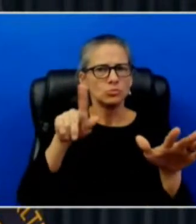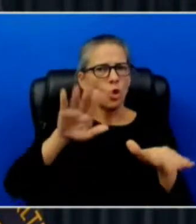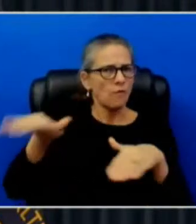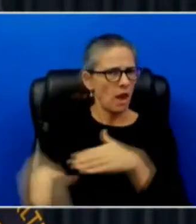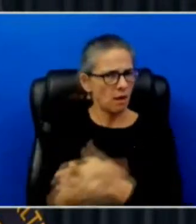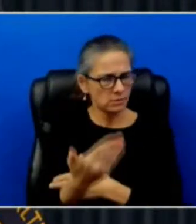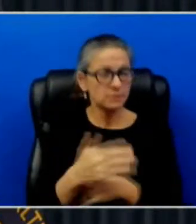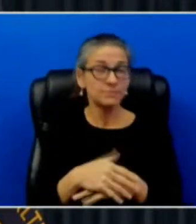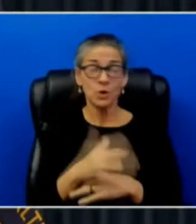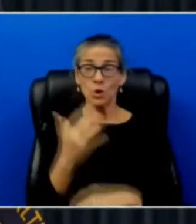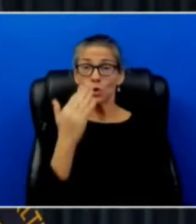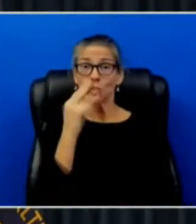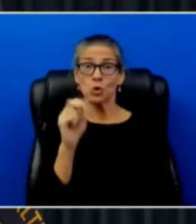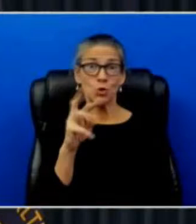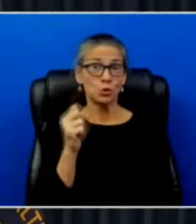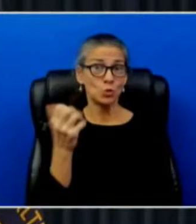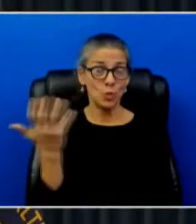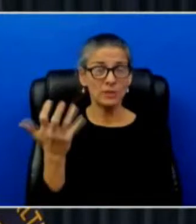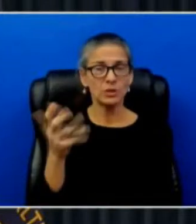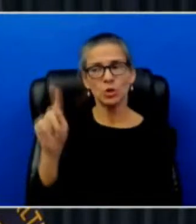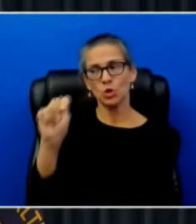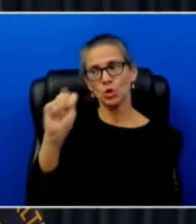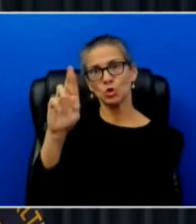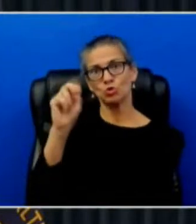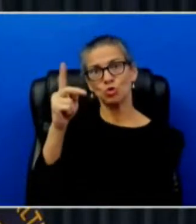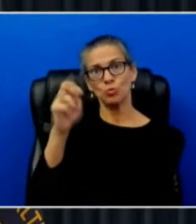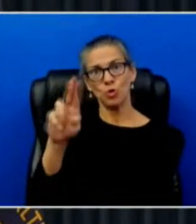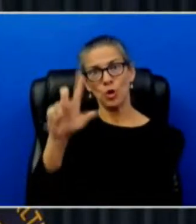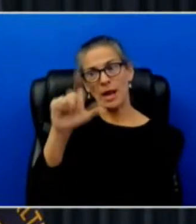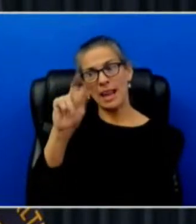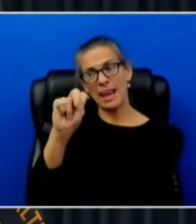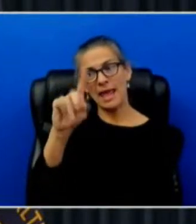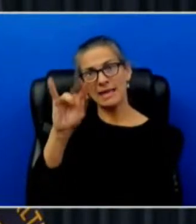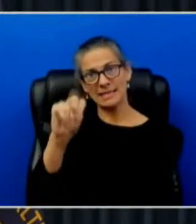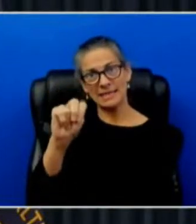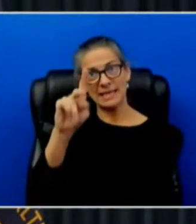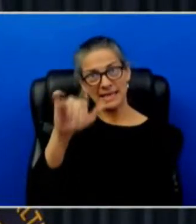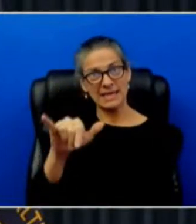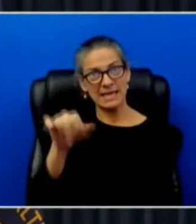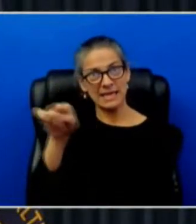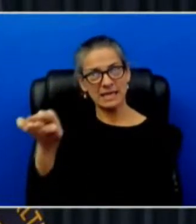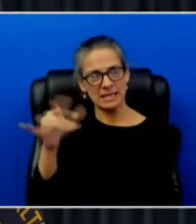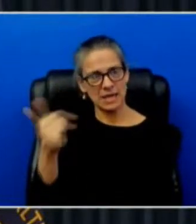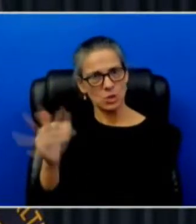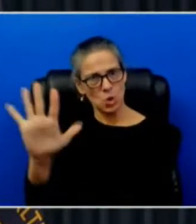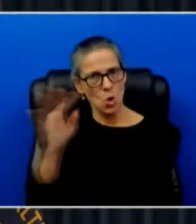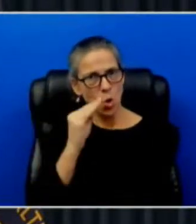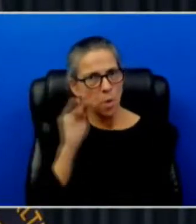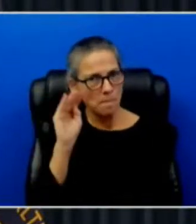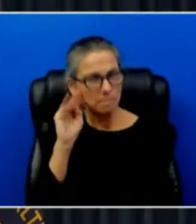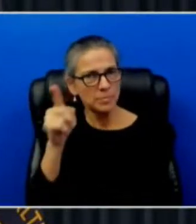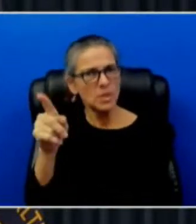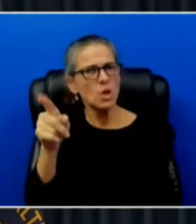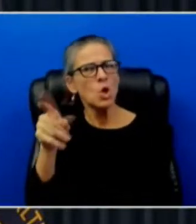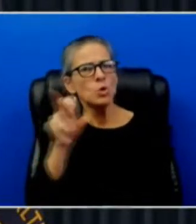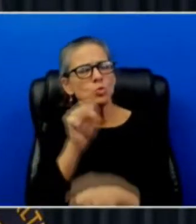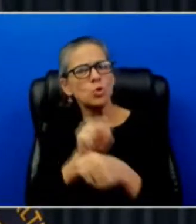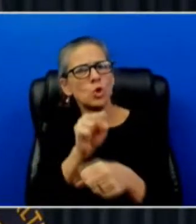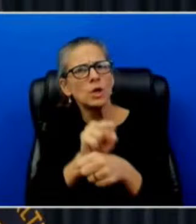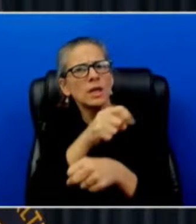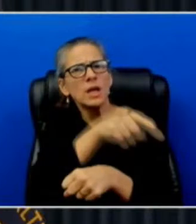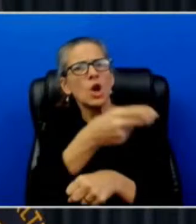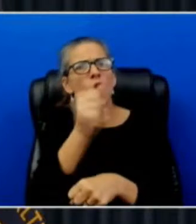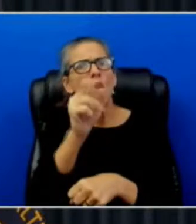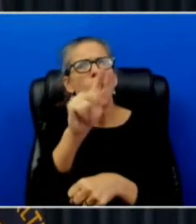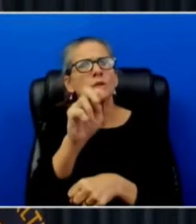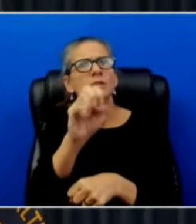thankful that Trooper Landon Key is recovering at home after working a collision on Interstate 65 northbound in Hart County, where his